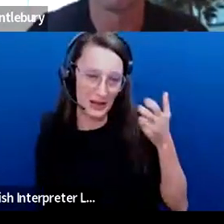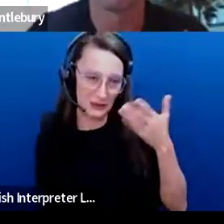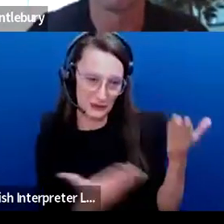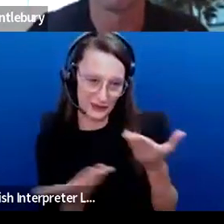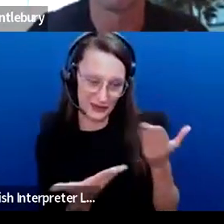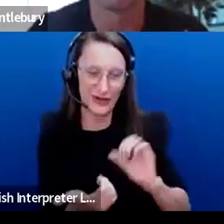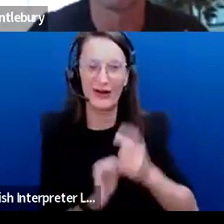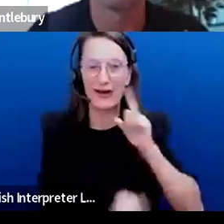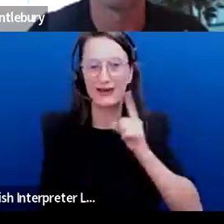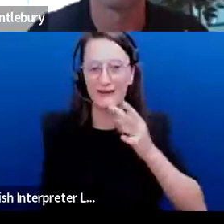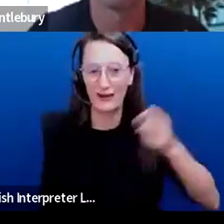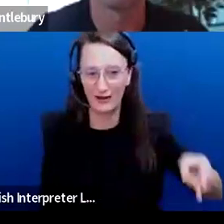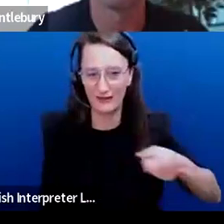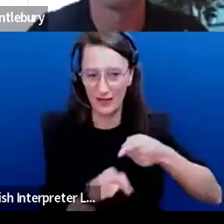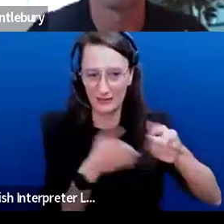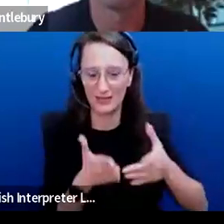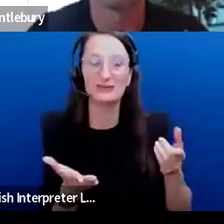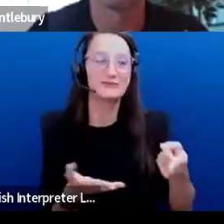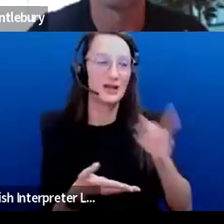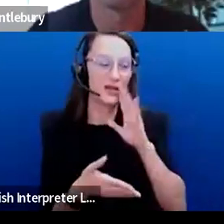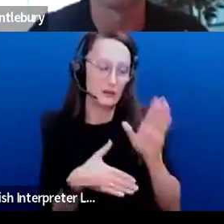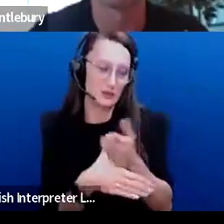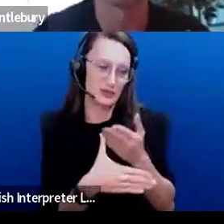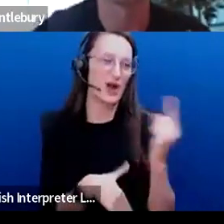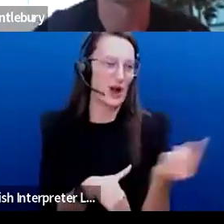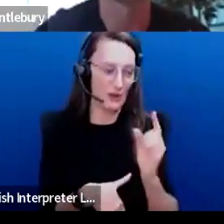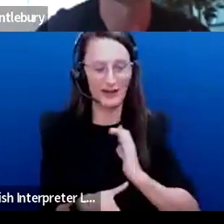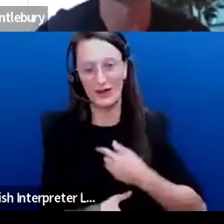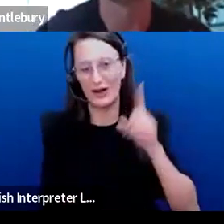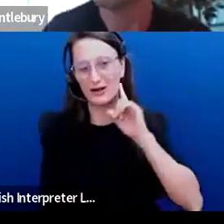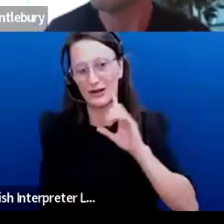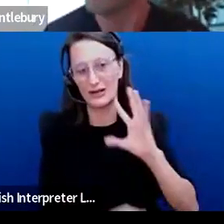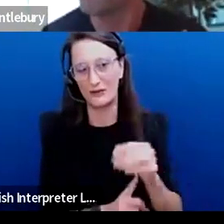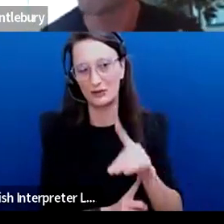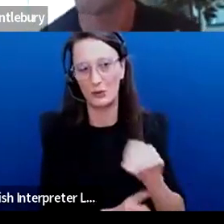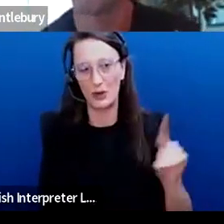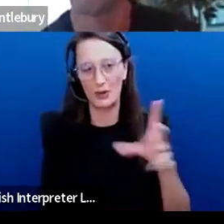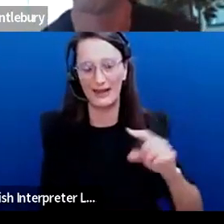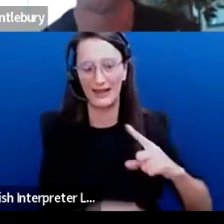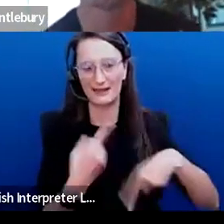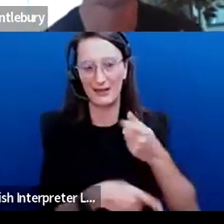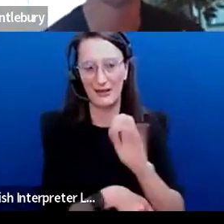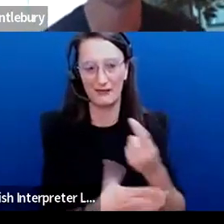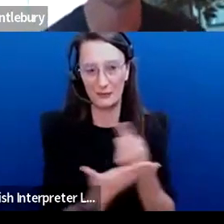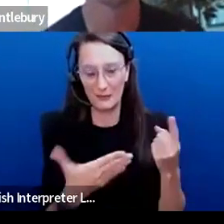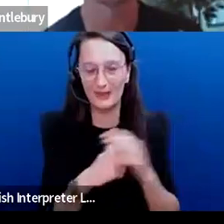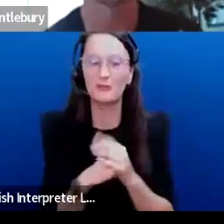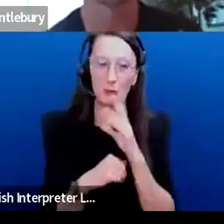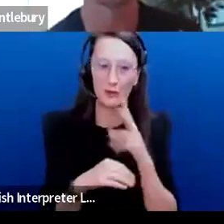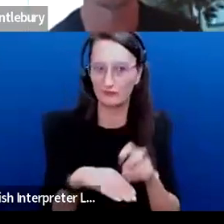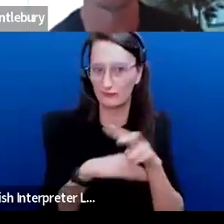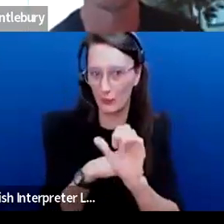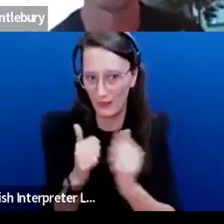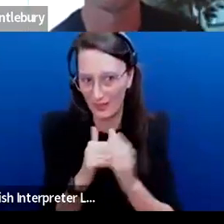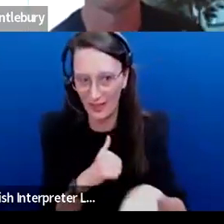a Hard of Hearing specialist. He will be sharing always our Deaf Culture 101 and Sign of the Week. So we'll get into that. Beverly